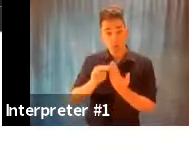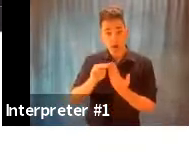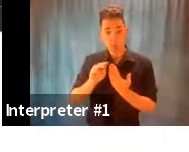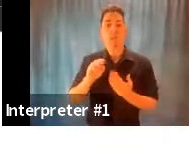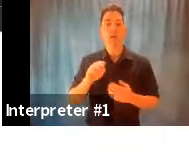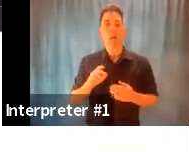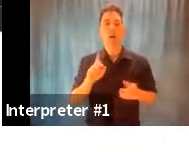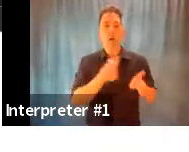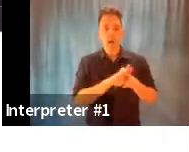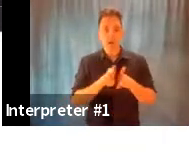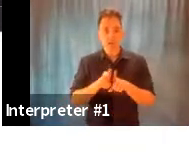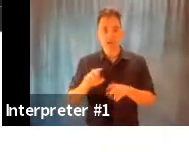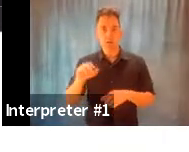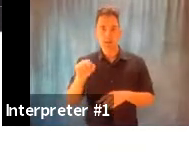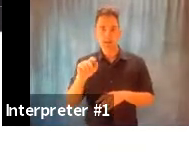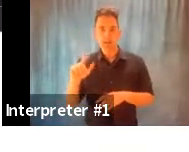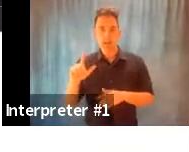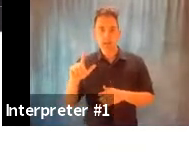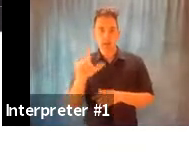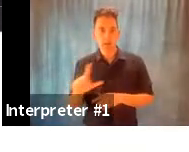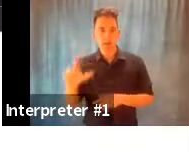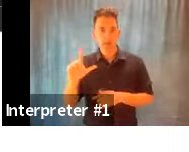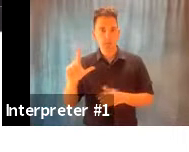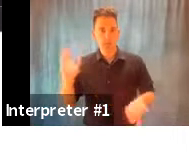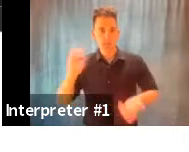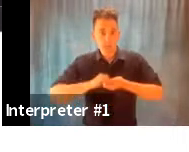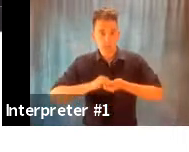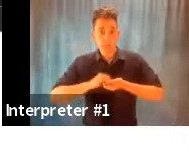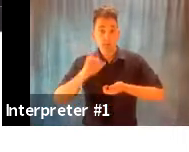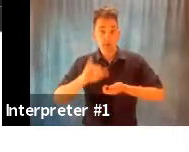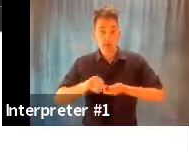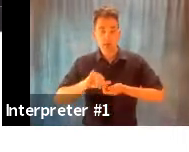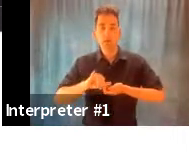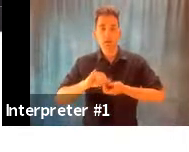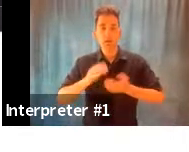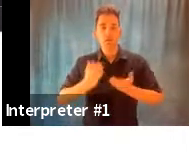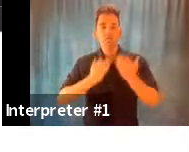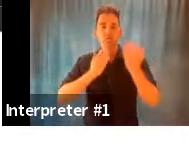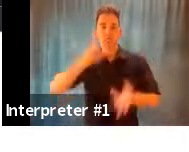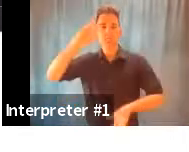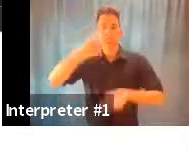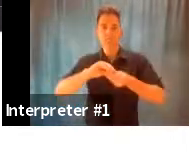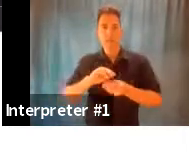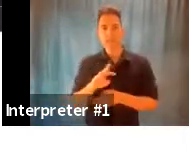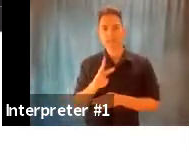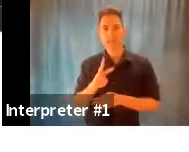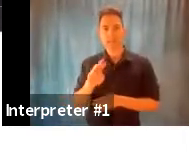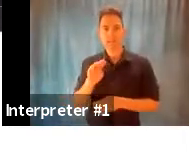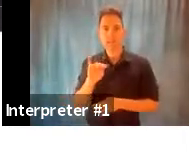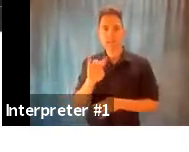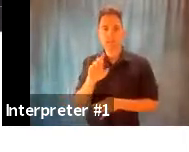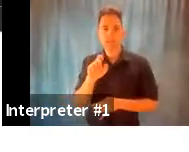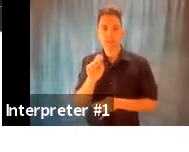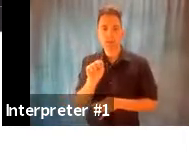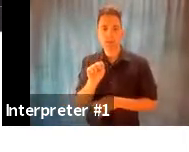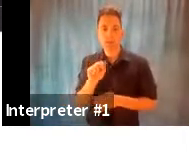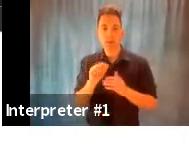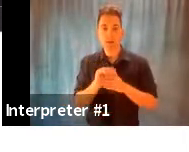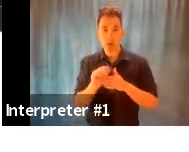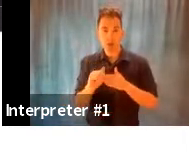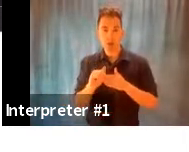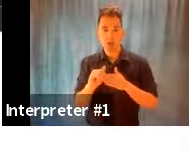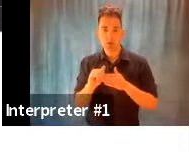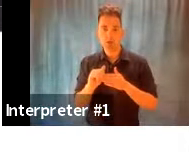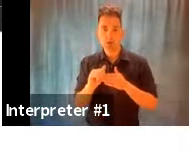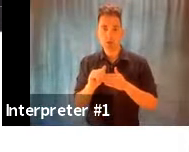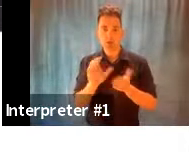Public Libraries, we are recommending a total of $6 million be allocated through this round of funding